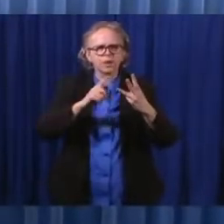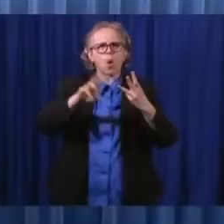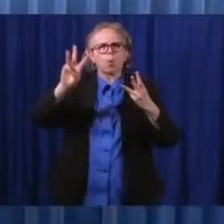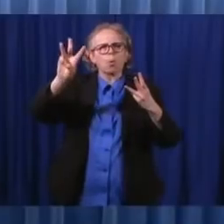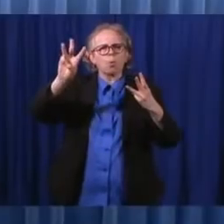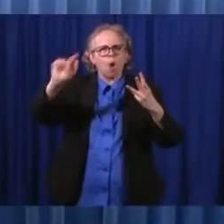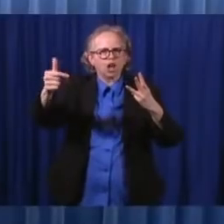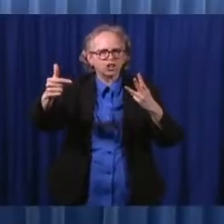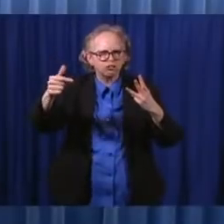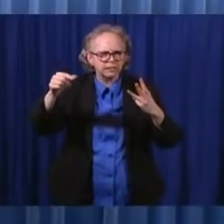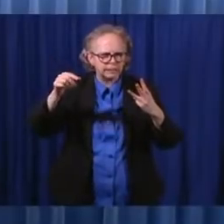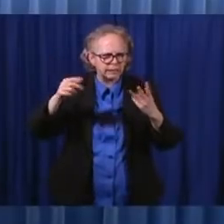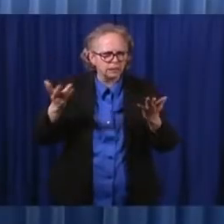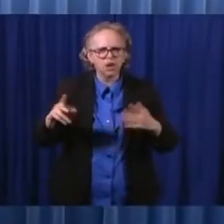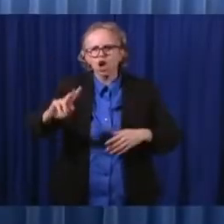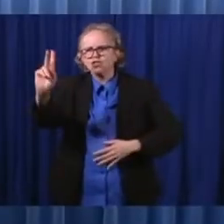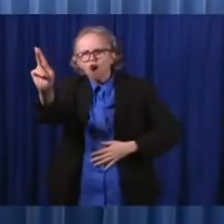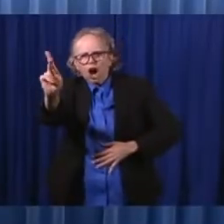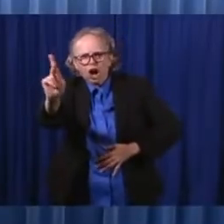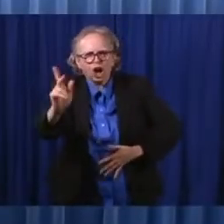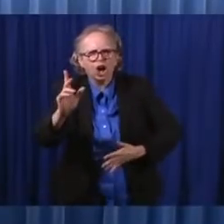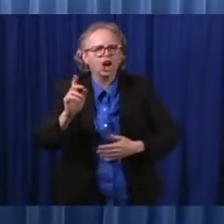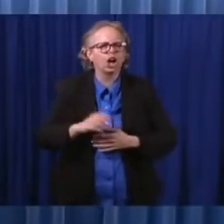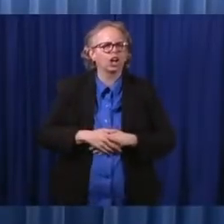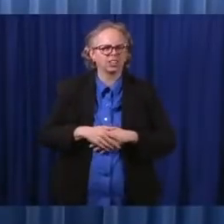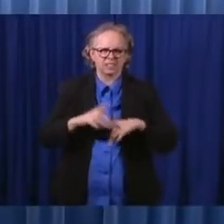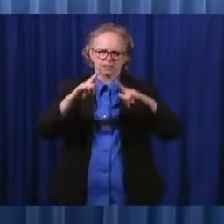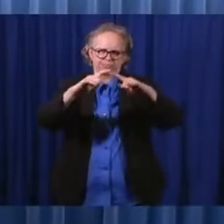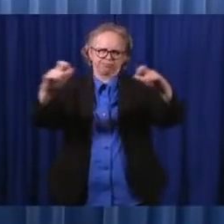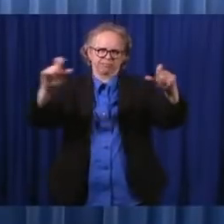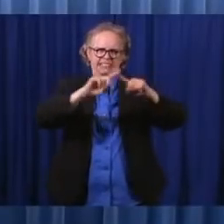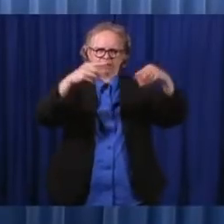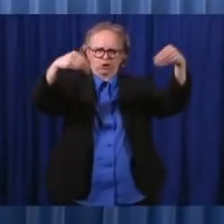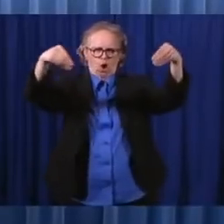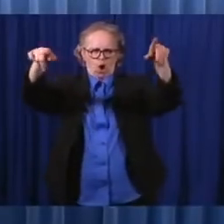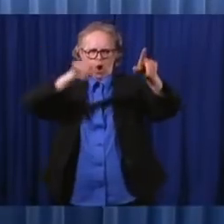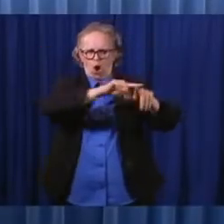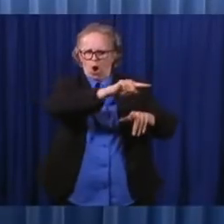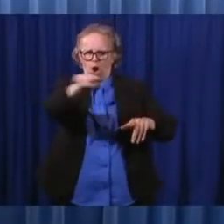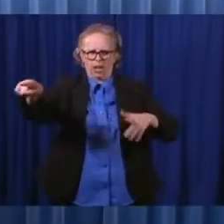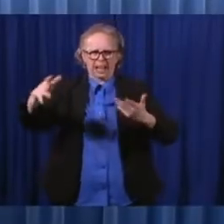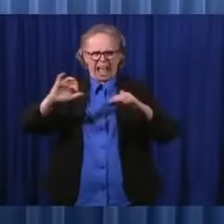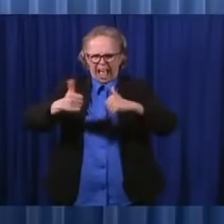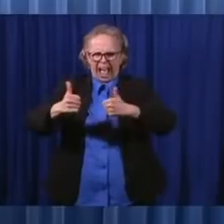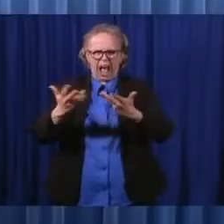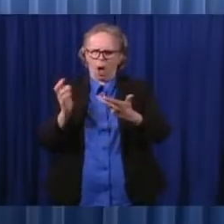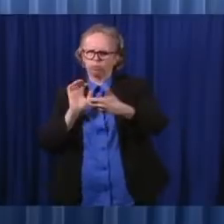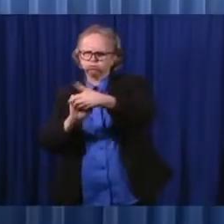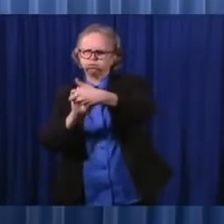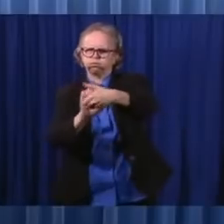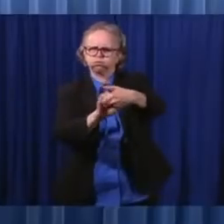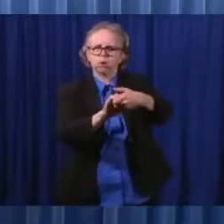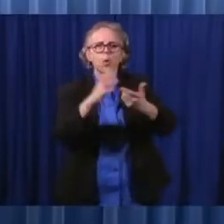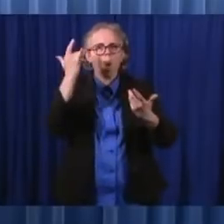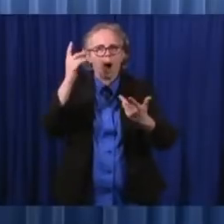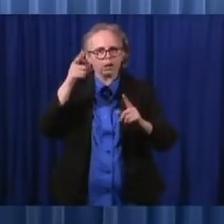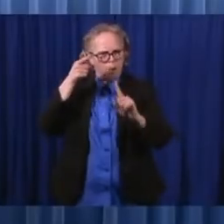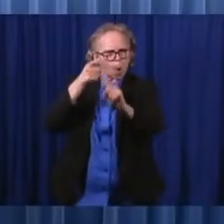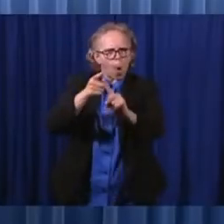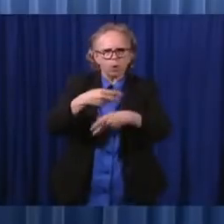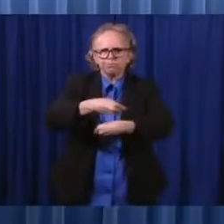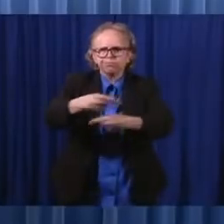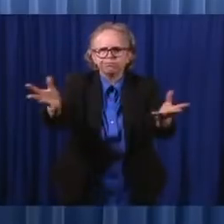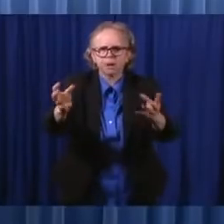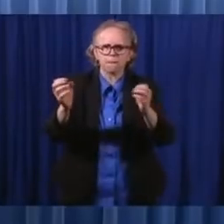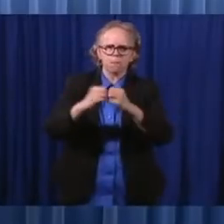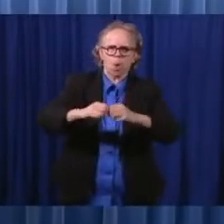positive COVID-19 cases, we can limit the spread of this virus. With expanded testing criteria, our partnerships with these retailers